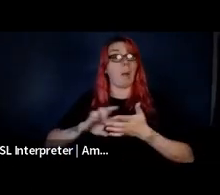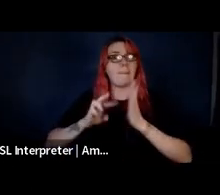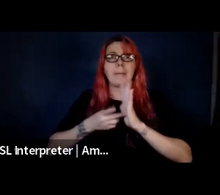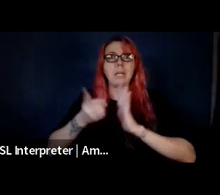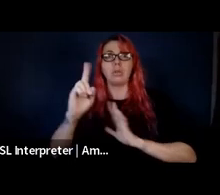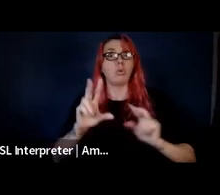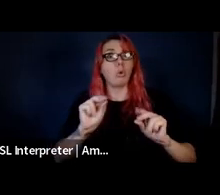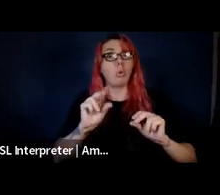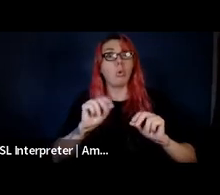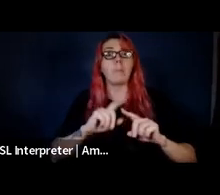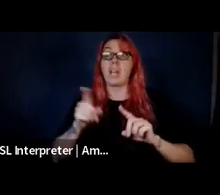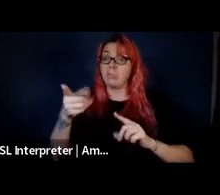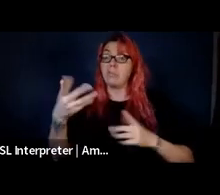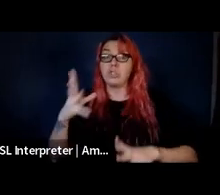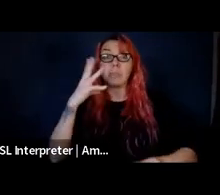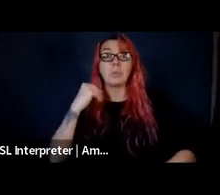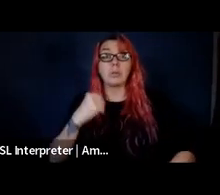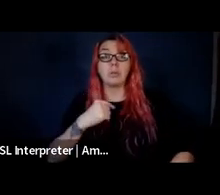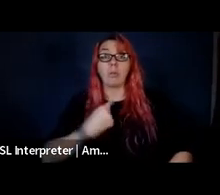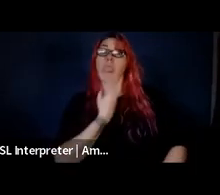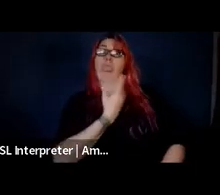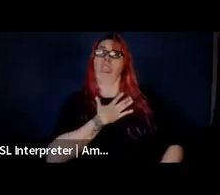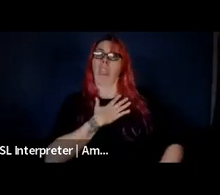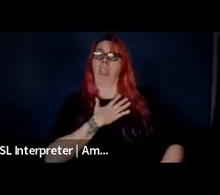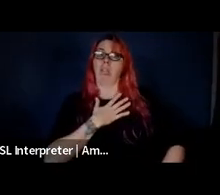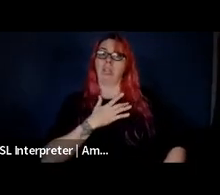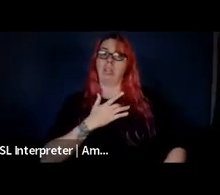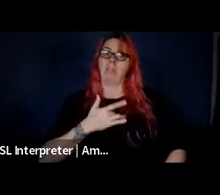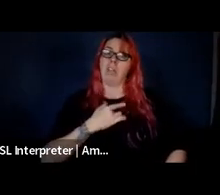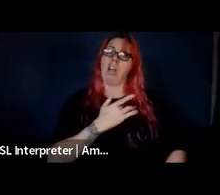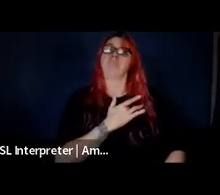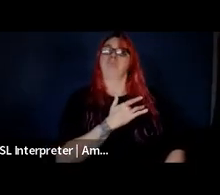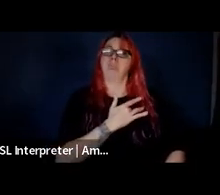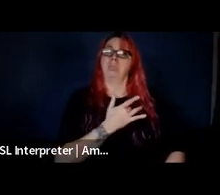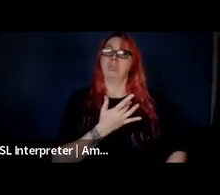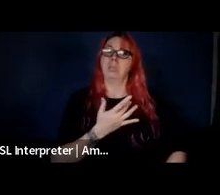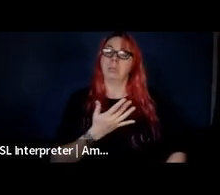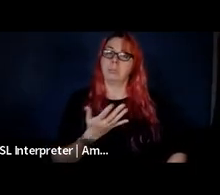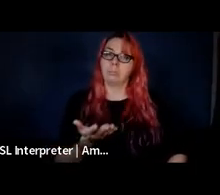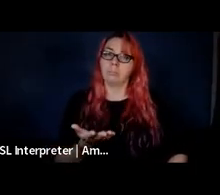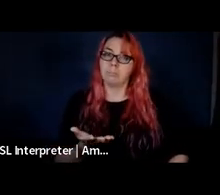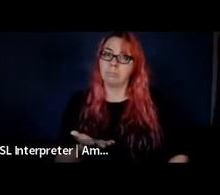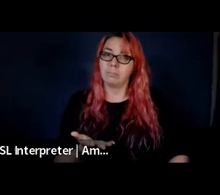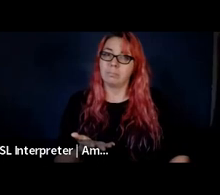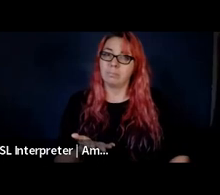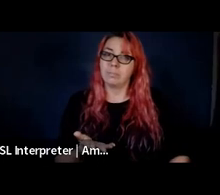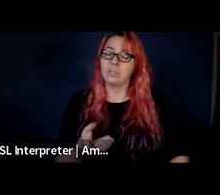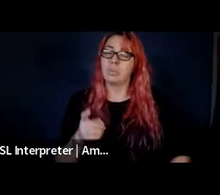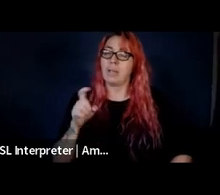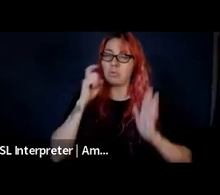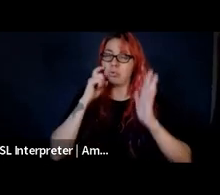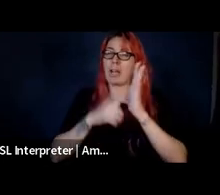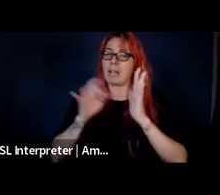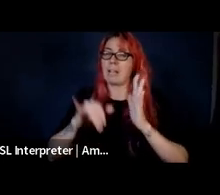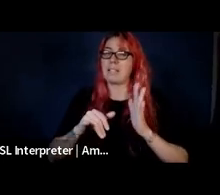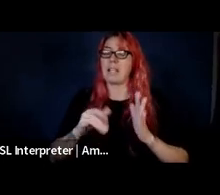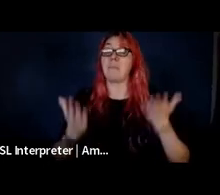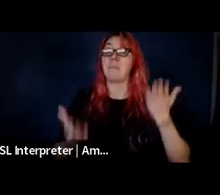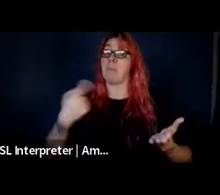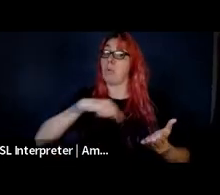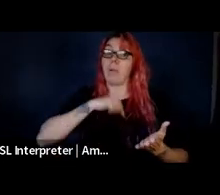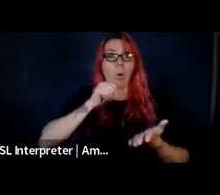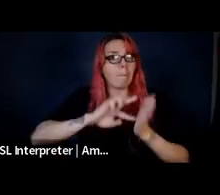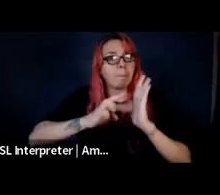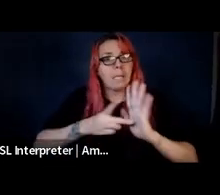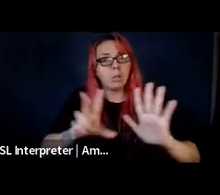best, and again, based on, that historical context, that even if we don't mean to be doing or saying or impacting people in certain ways, they will